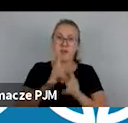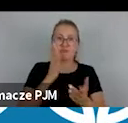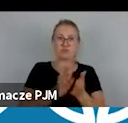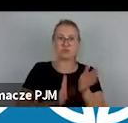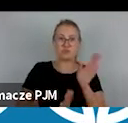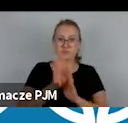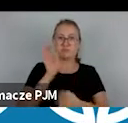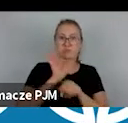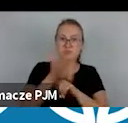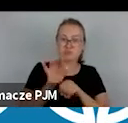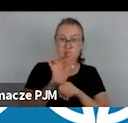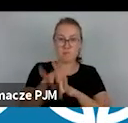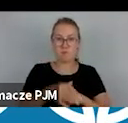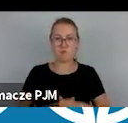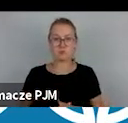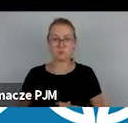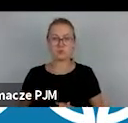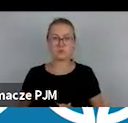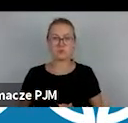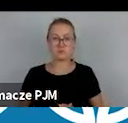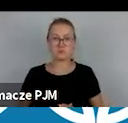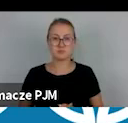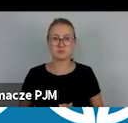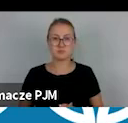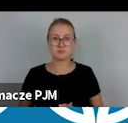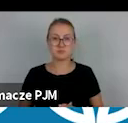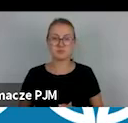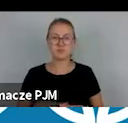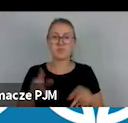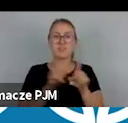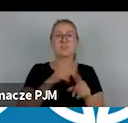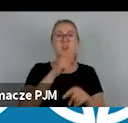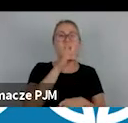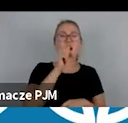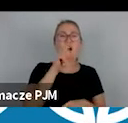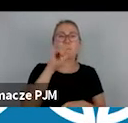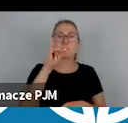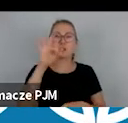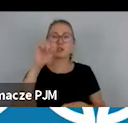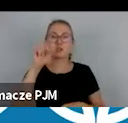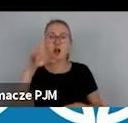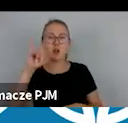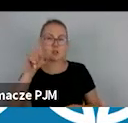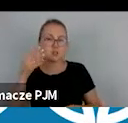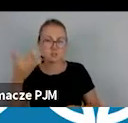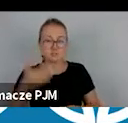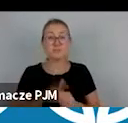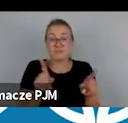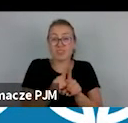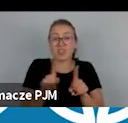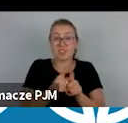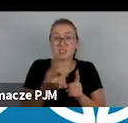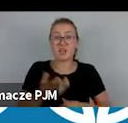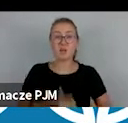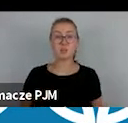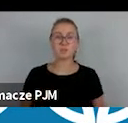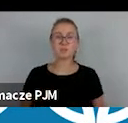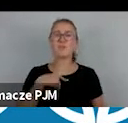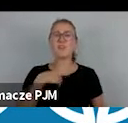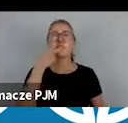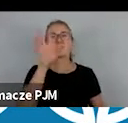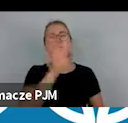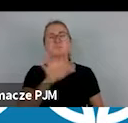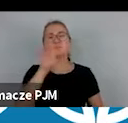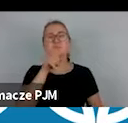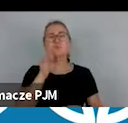certainly inequality between women and men. So they bring this great kind of holistic structural analysis. And as I